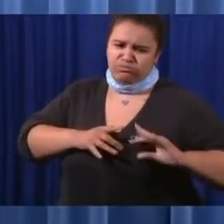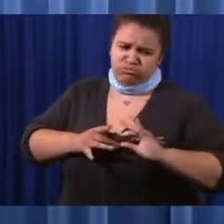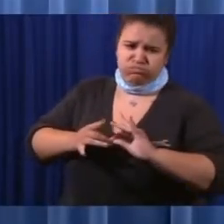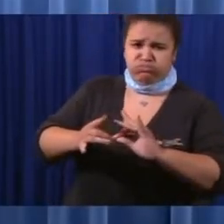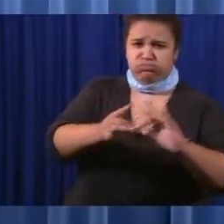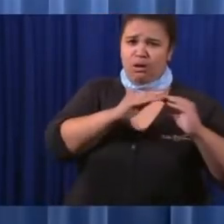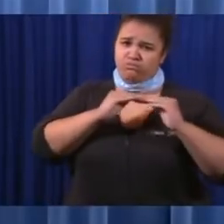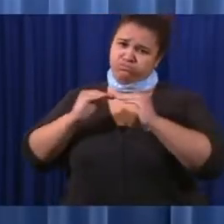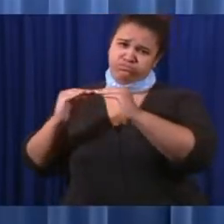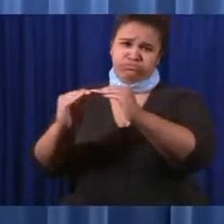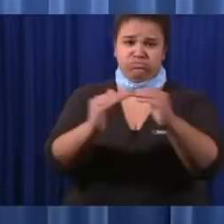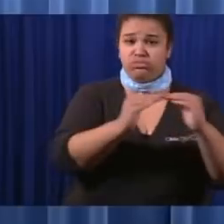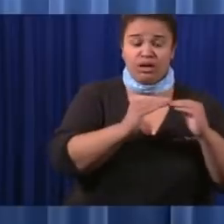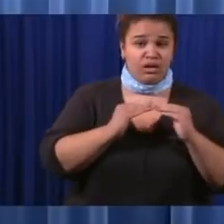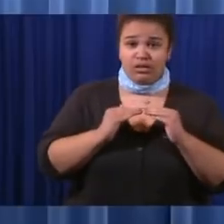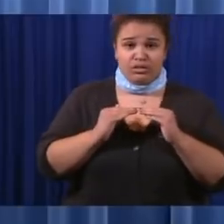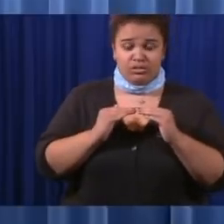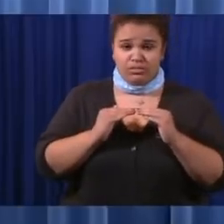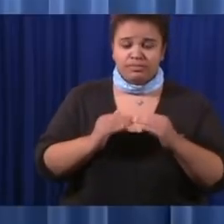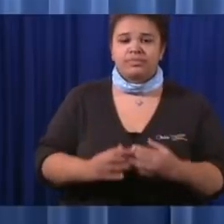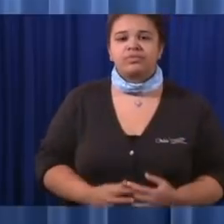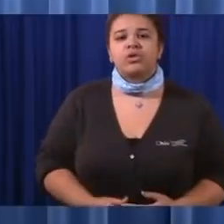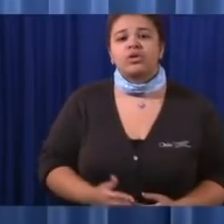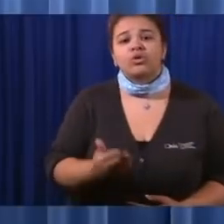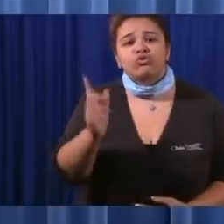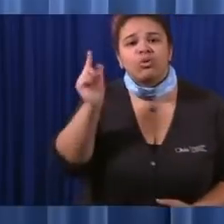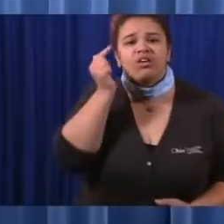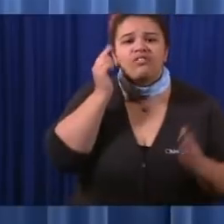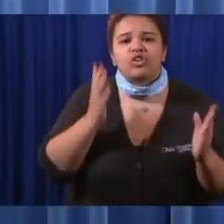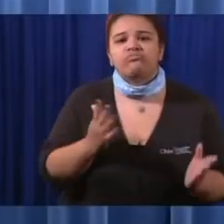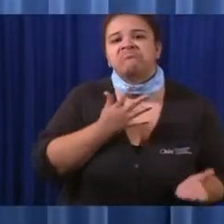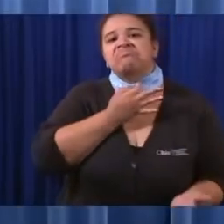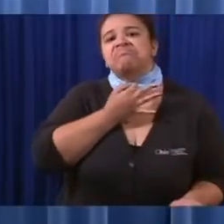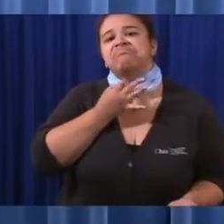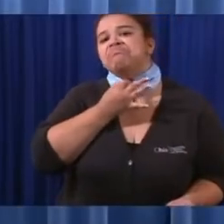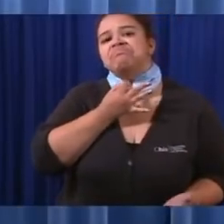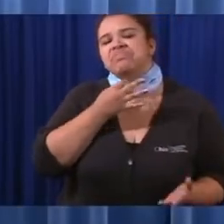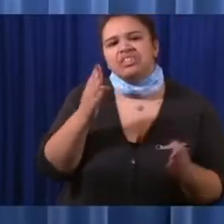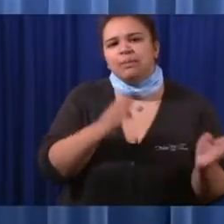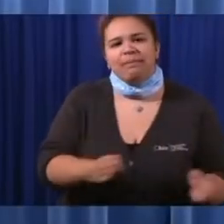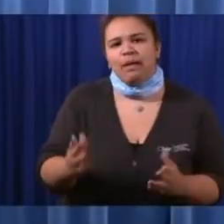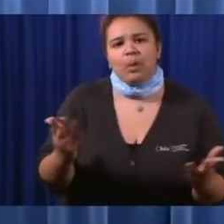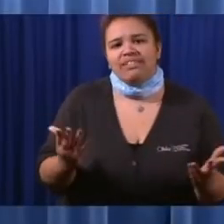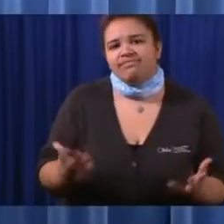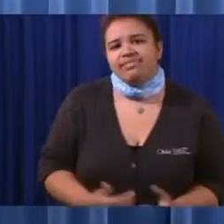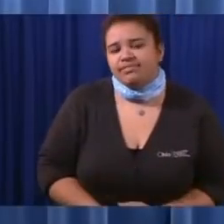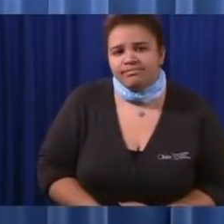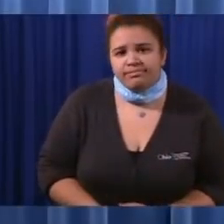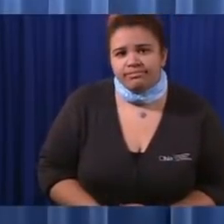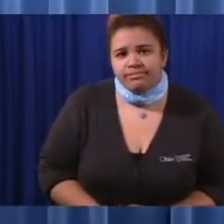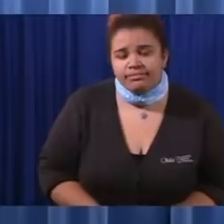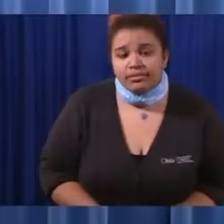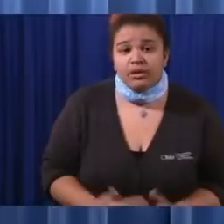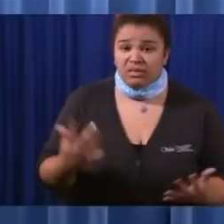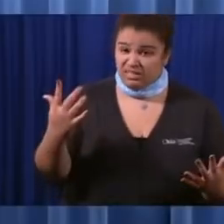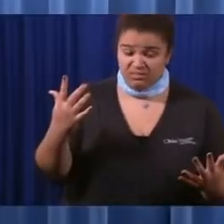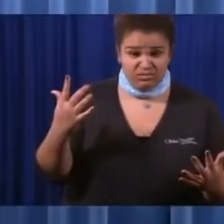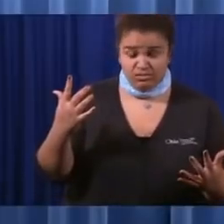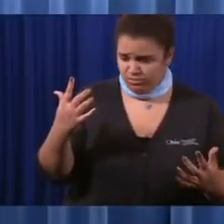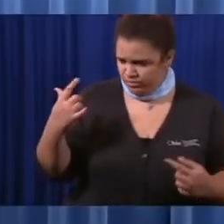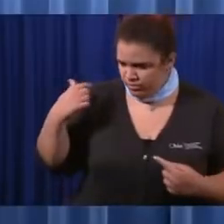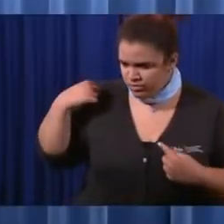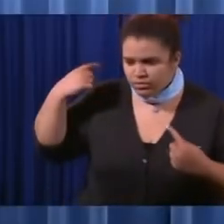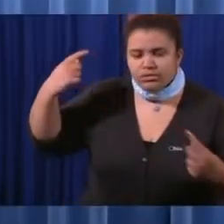an official, Governor, what is a plan? Because what has happened before has been millions of dollars,